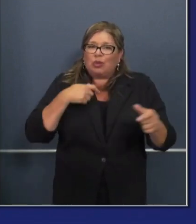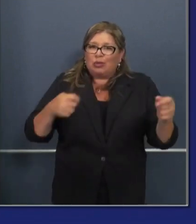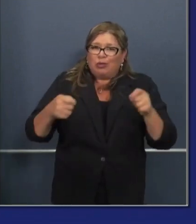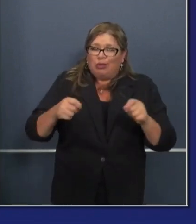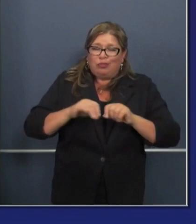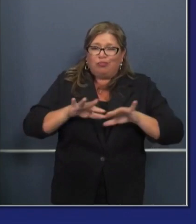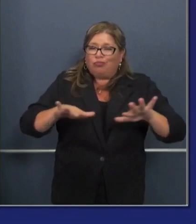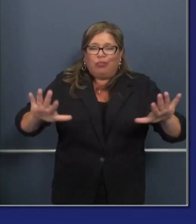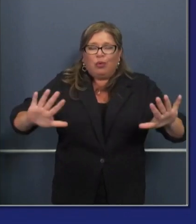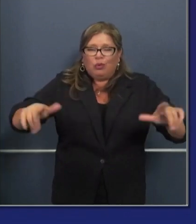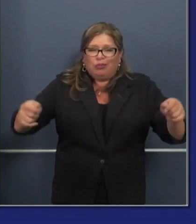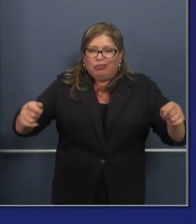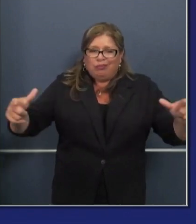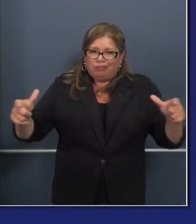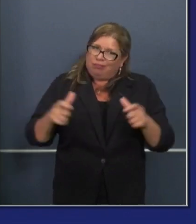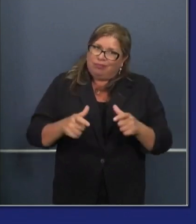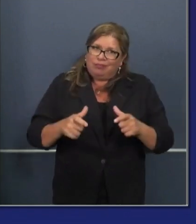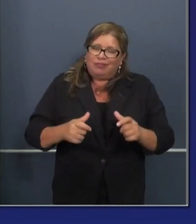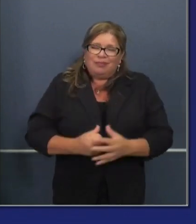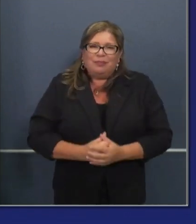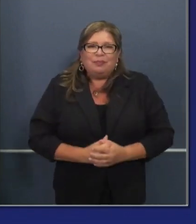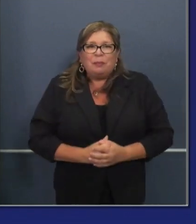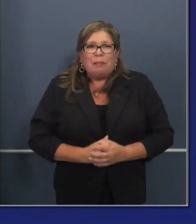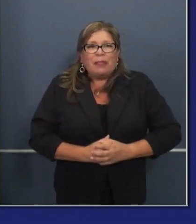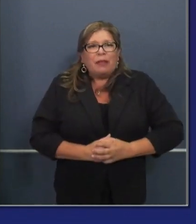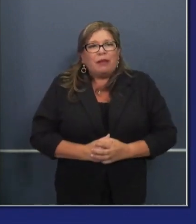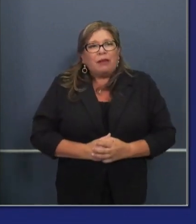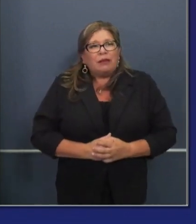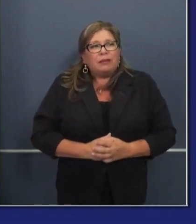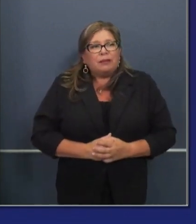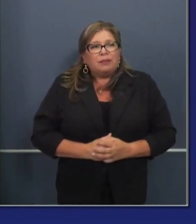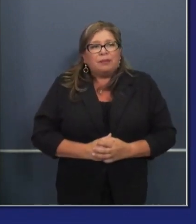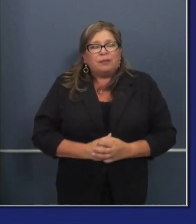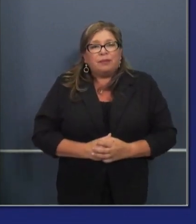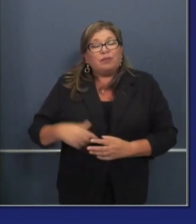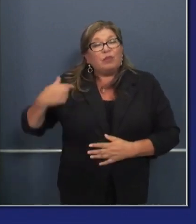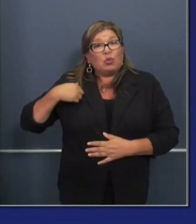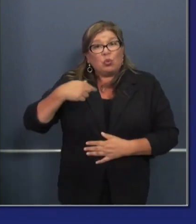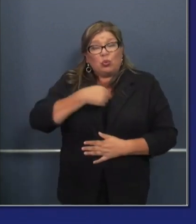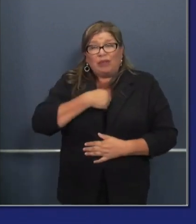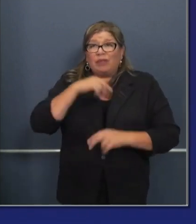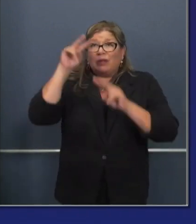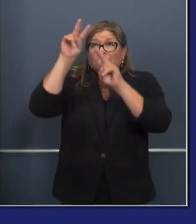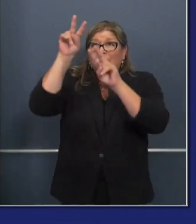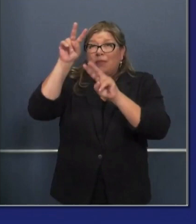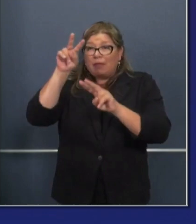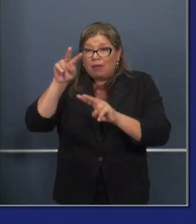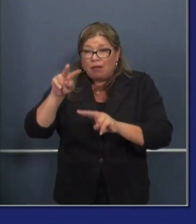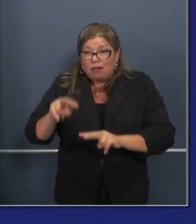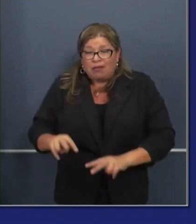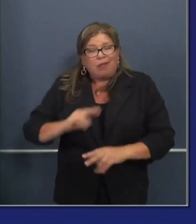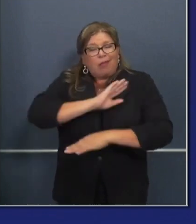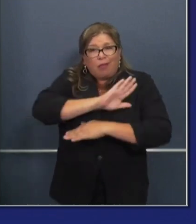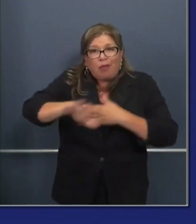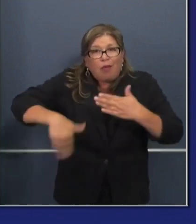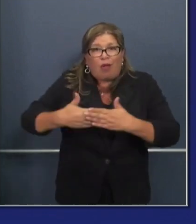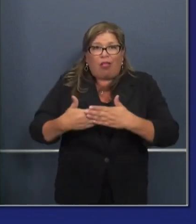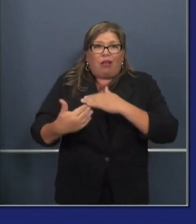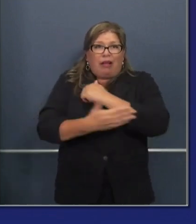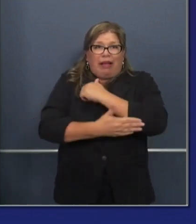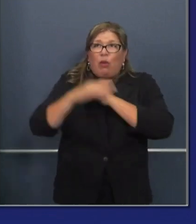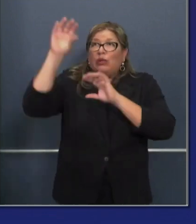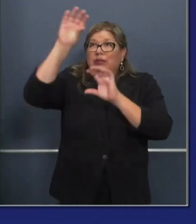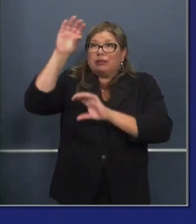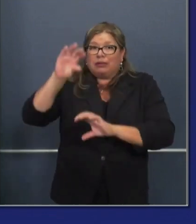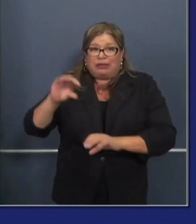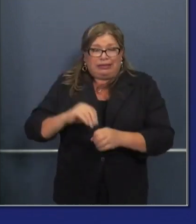this virus. We've been monitoring, as we said last week, all 58 counties in this state. Last week,